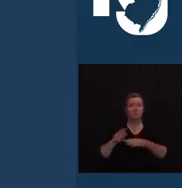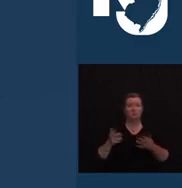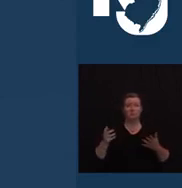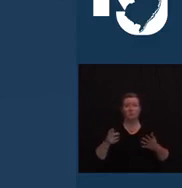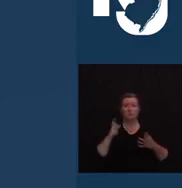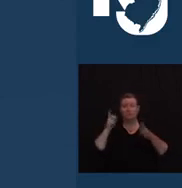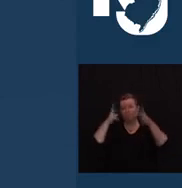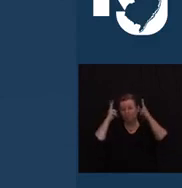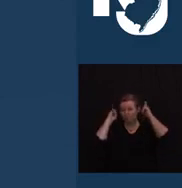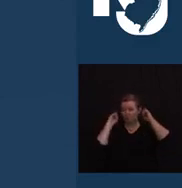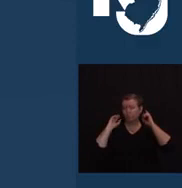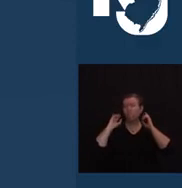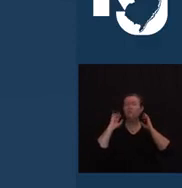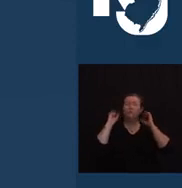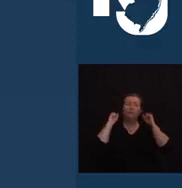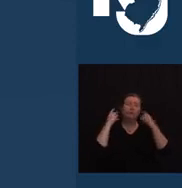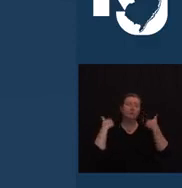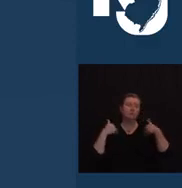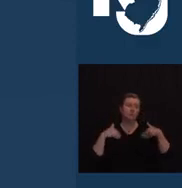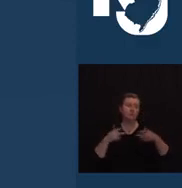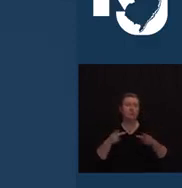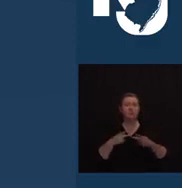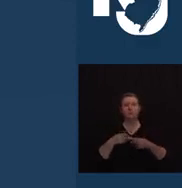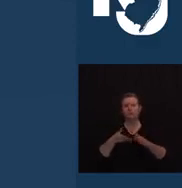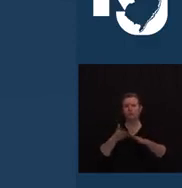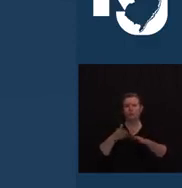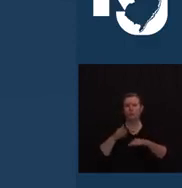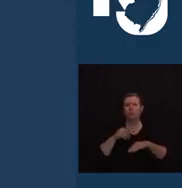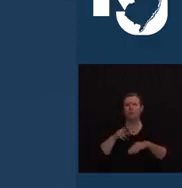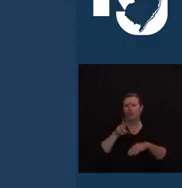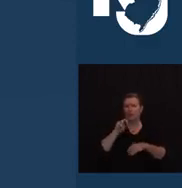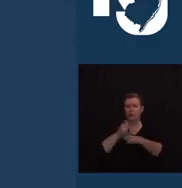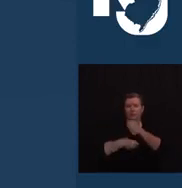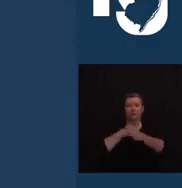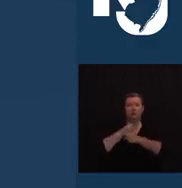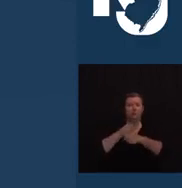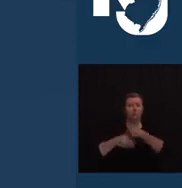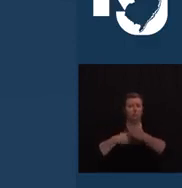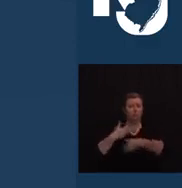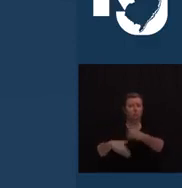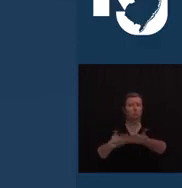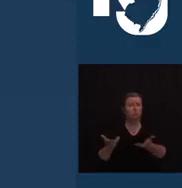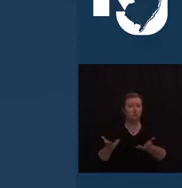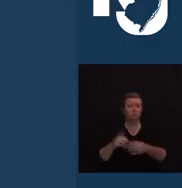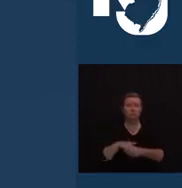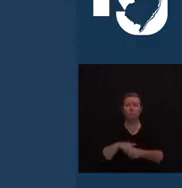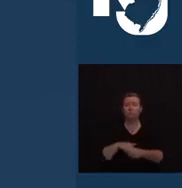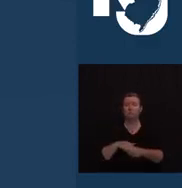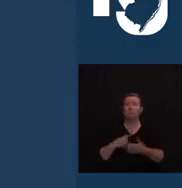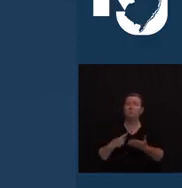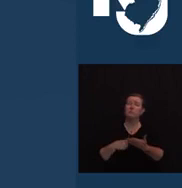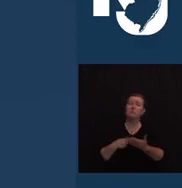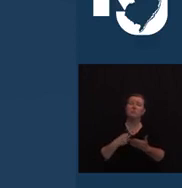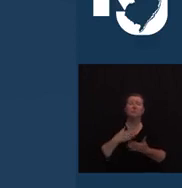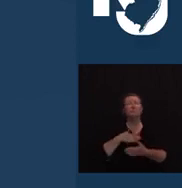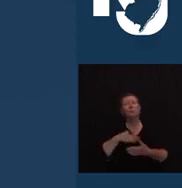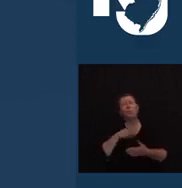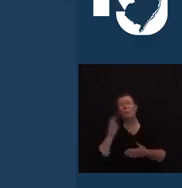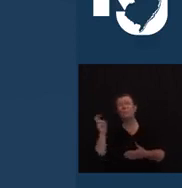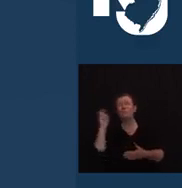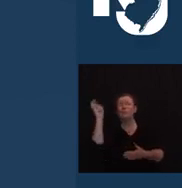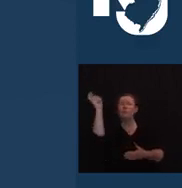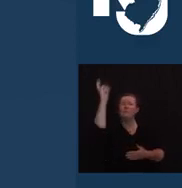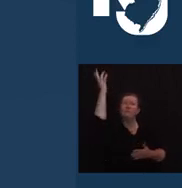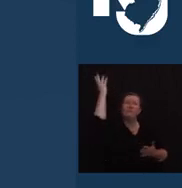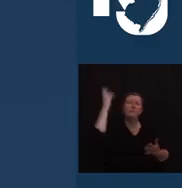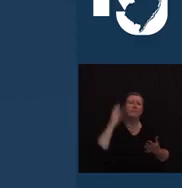at her shop, she loved to read and to travel, even if that travel meant just taking a day trip to places like Atlantic City with her daughters and